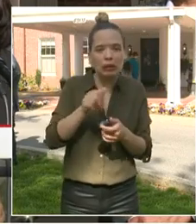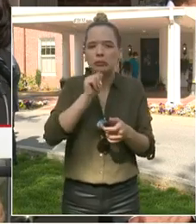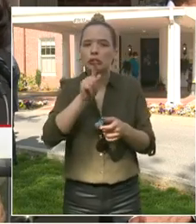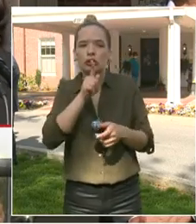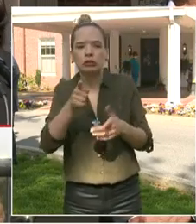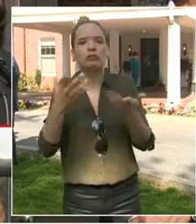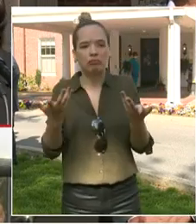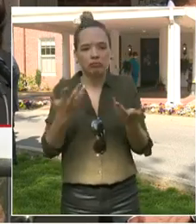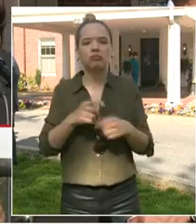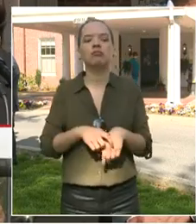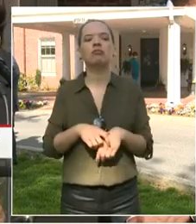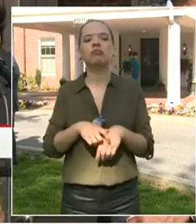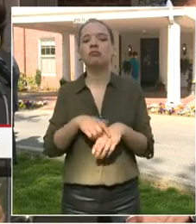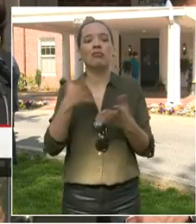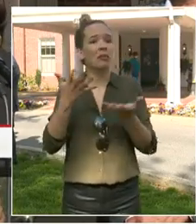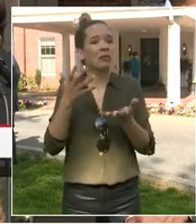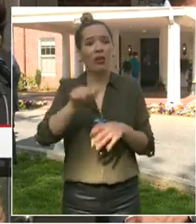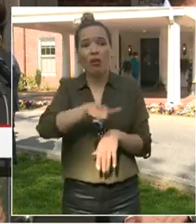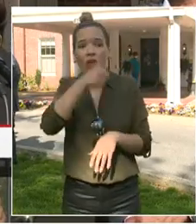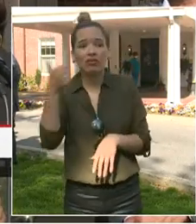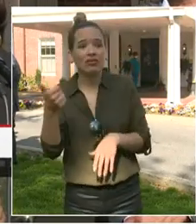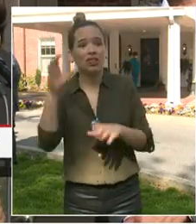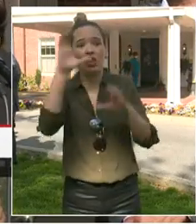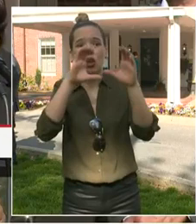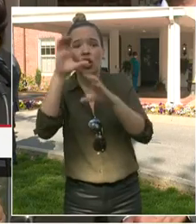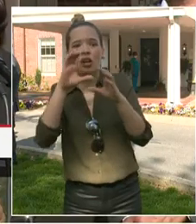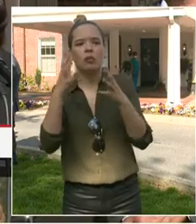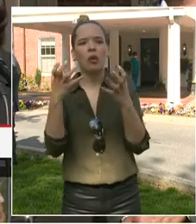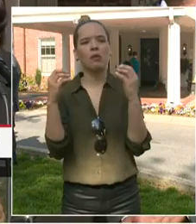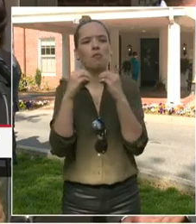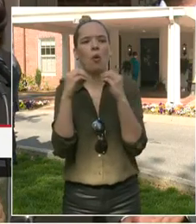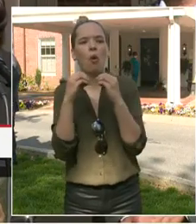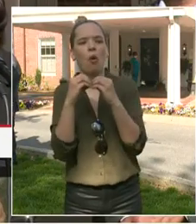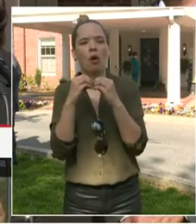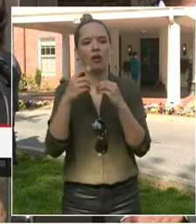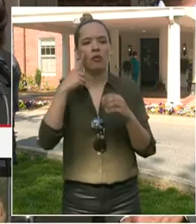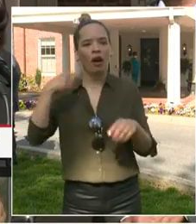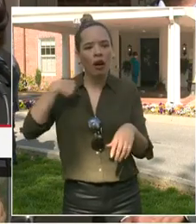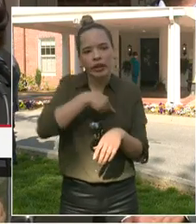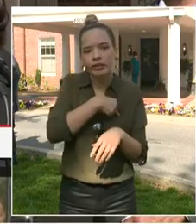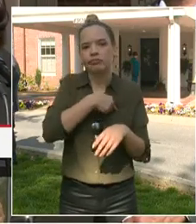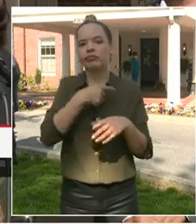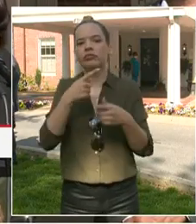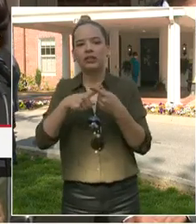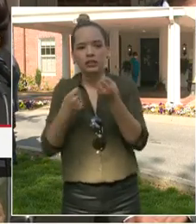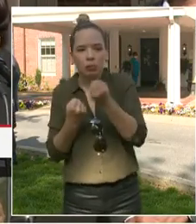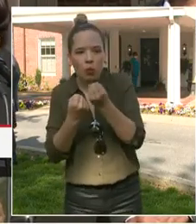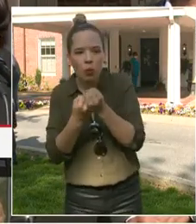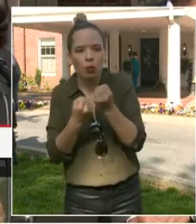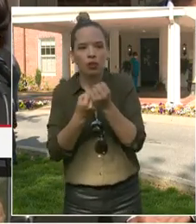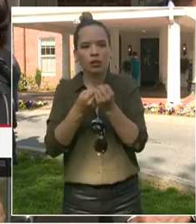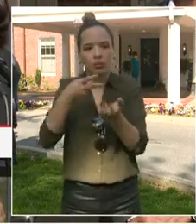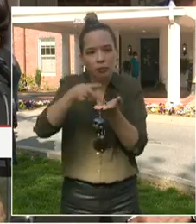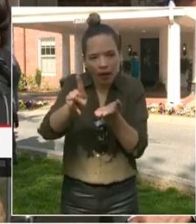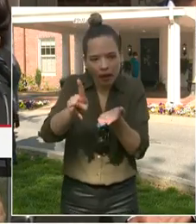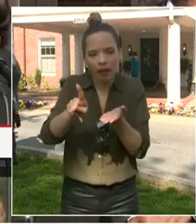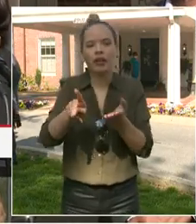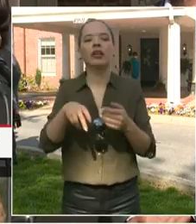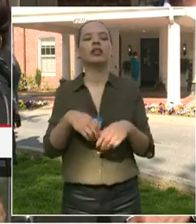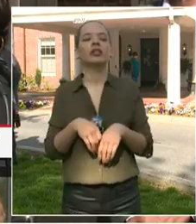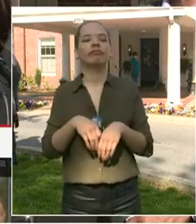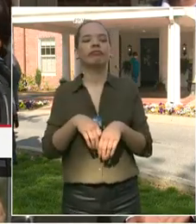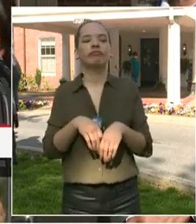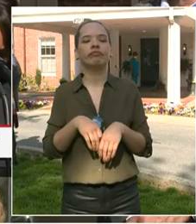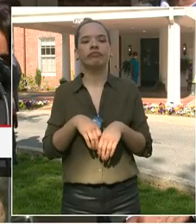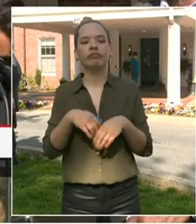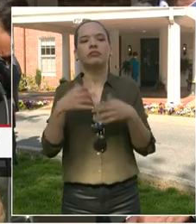for all of us to do more with support and pay. Part of my budget proposal to the council will help us use our